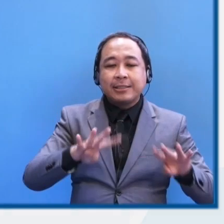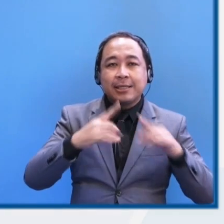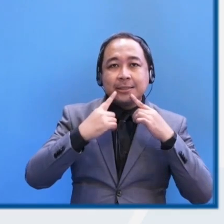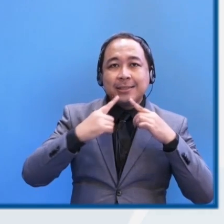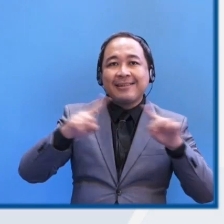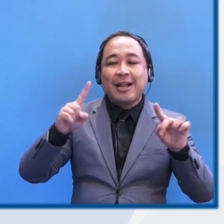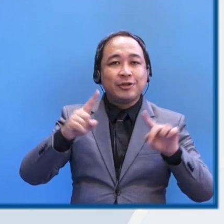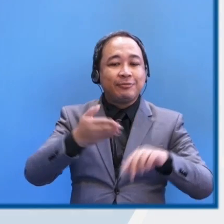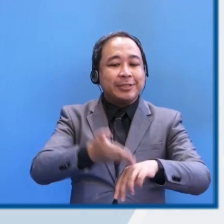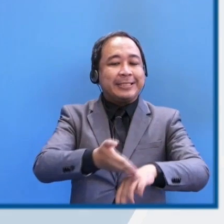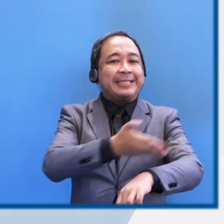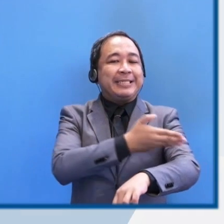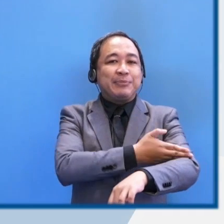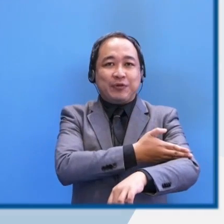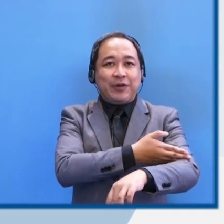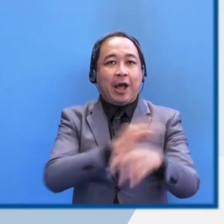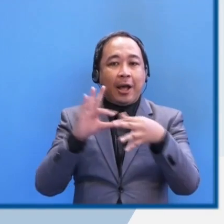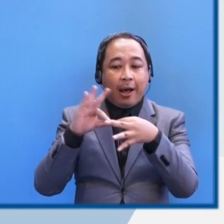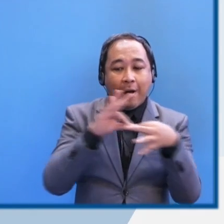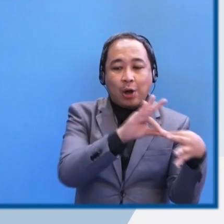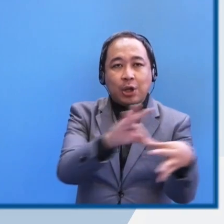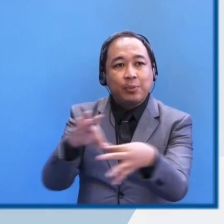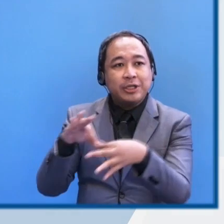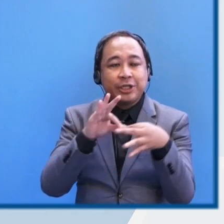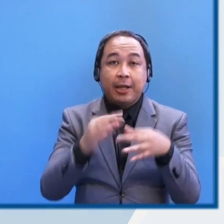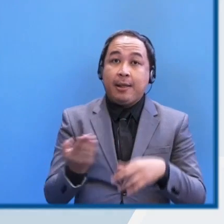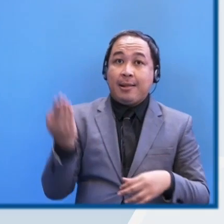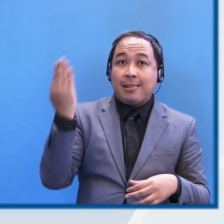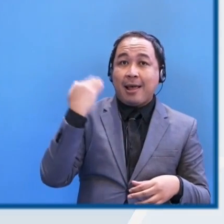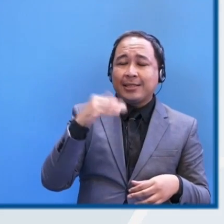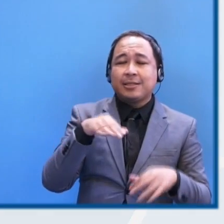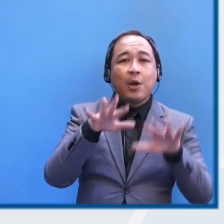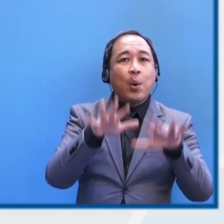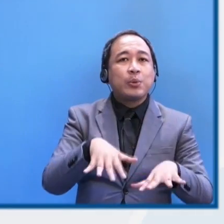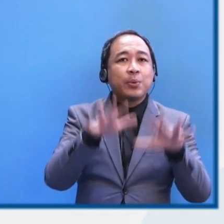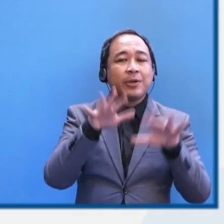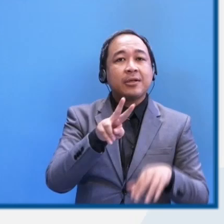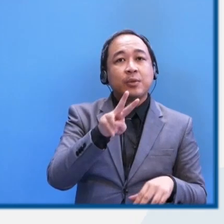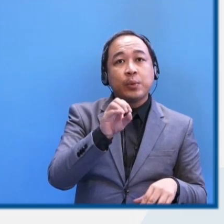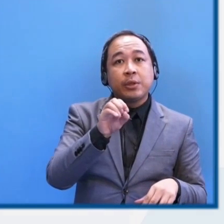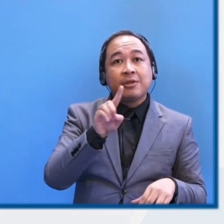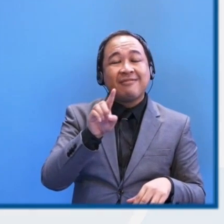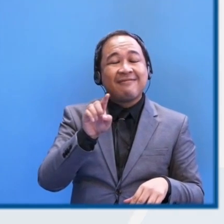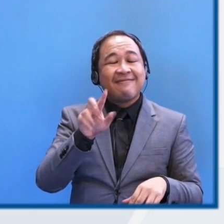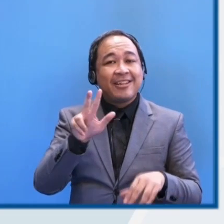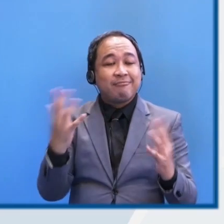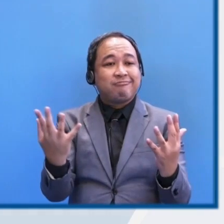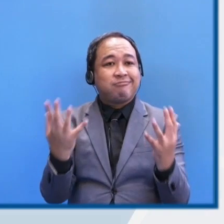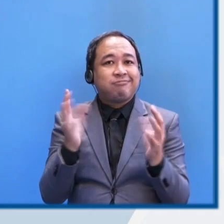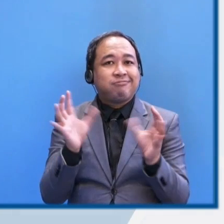in Disaster Management of the 23rd ASEAN Summit in October 2013, the ADMER Work